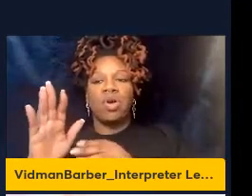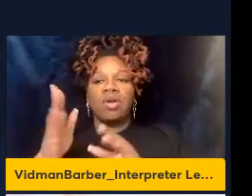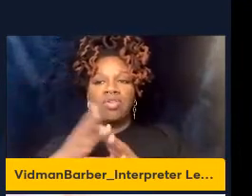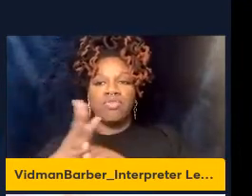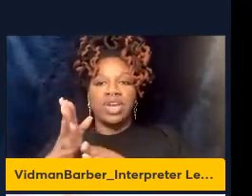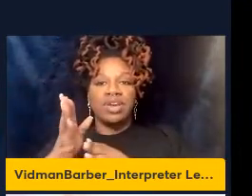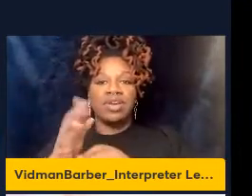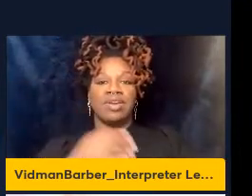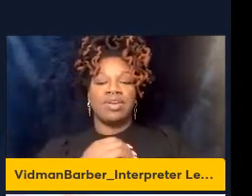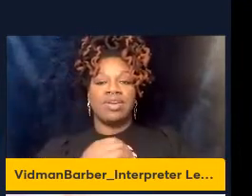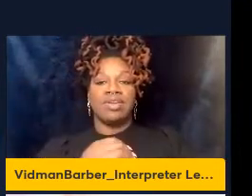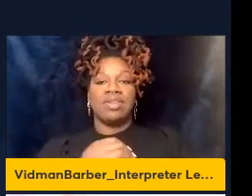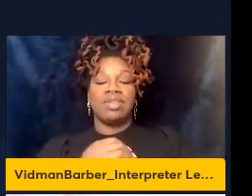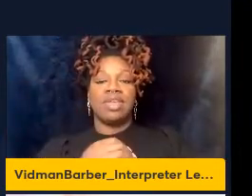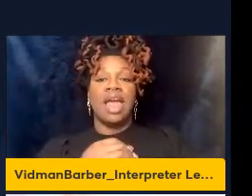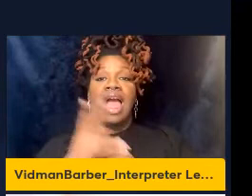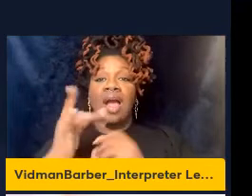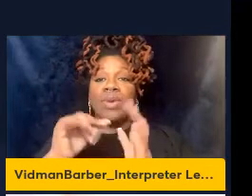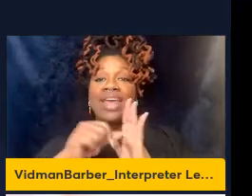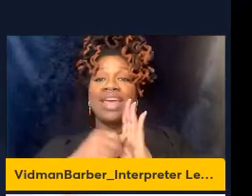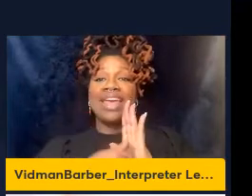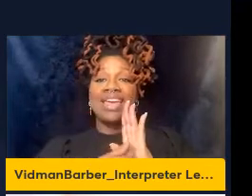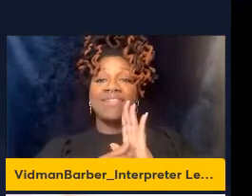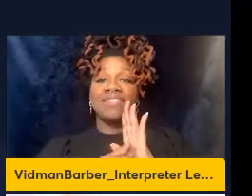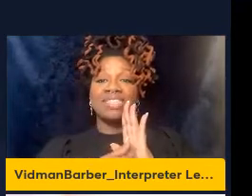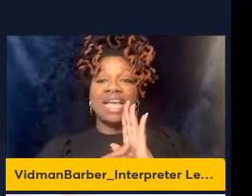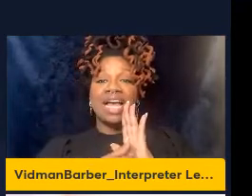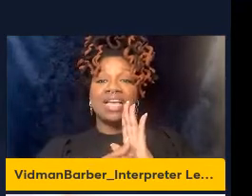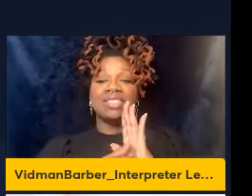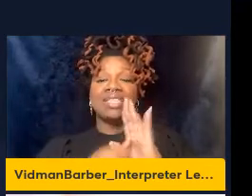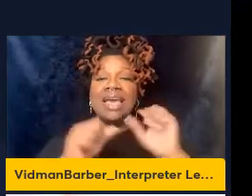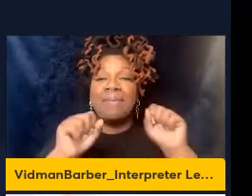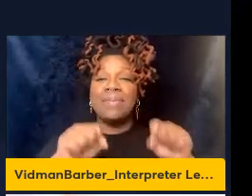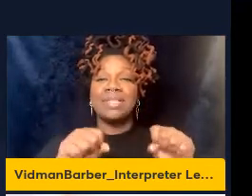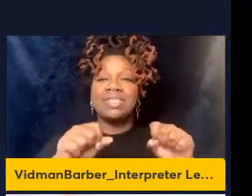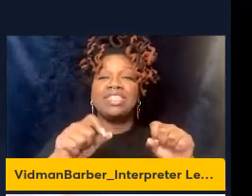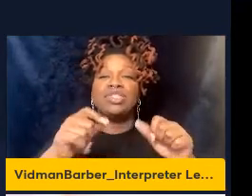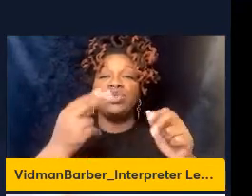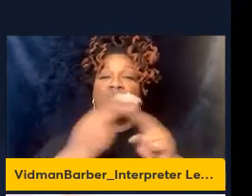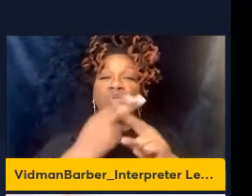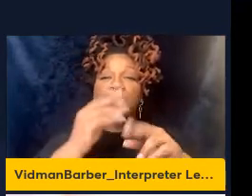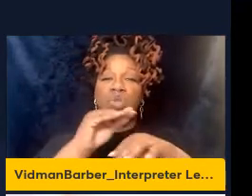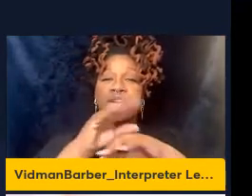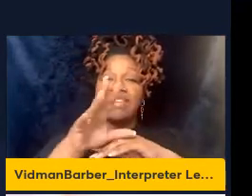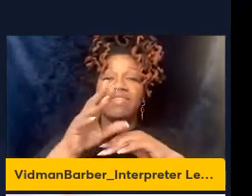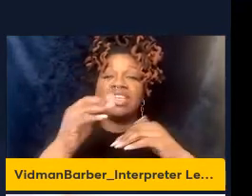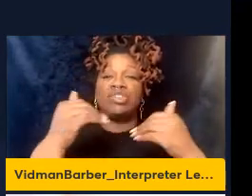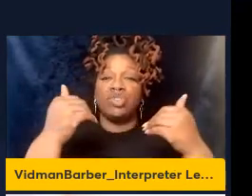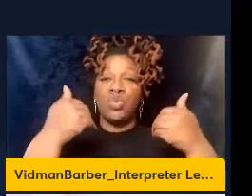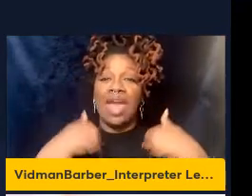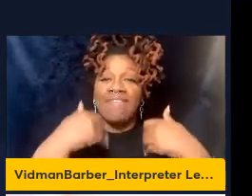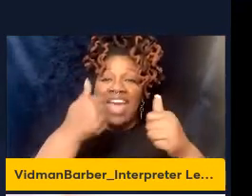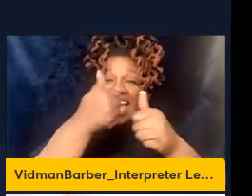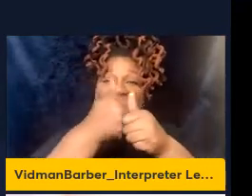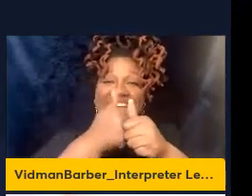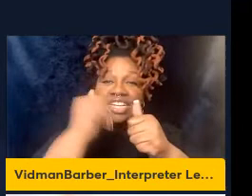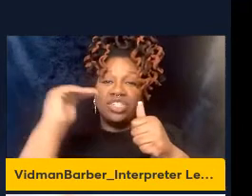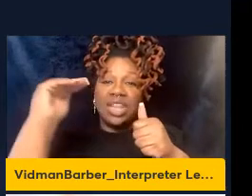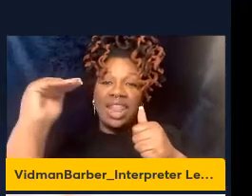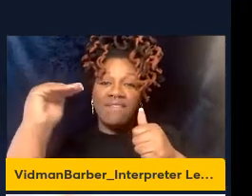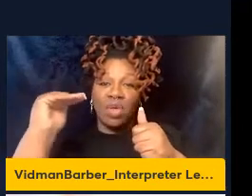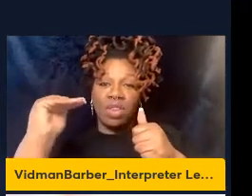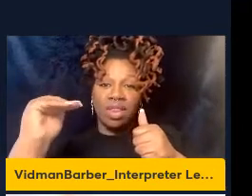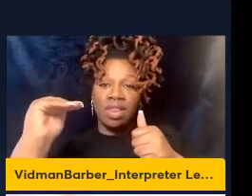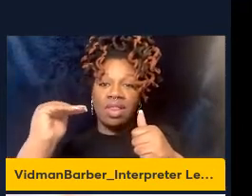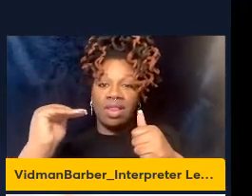stress is the ability to use the sphere of influence that you have at each of these distinct stages in your careers to actually